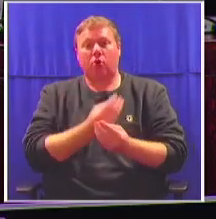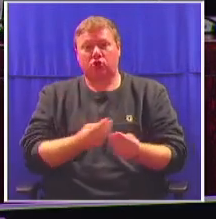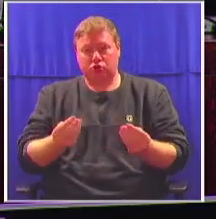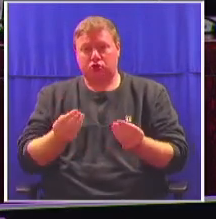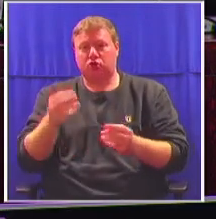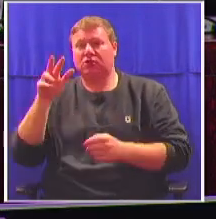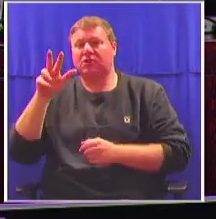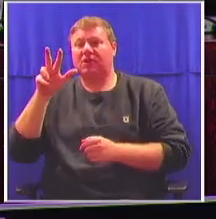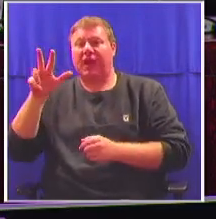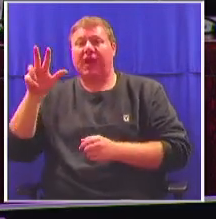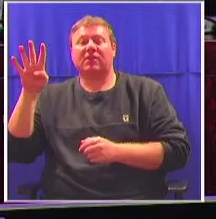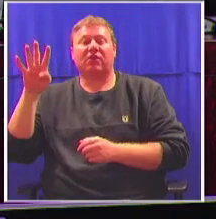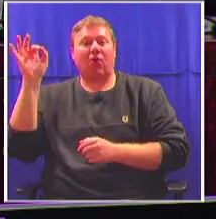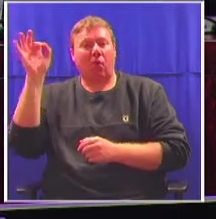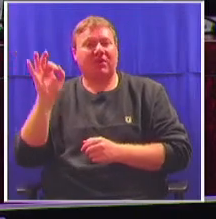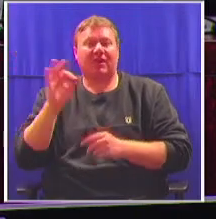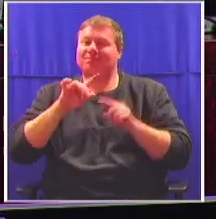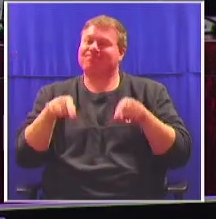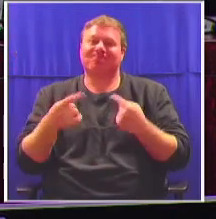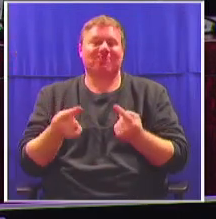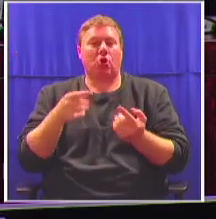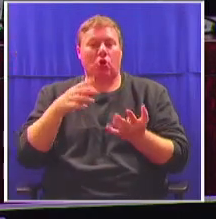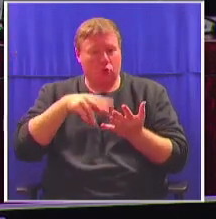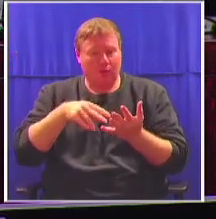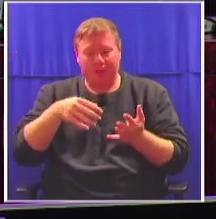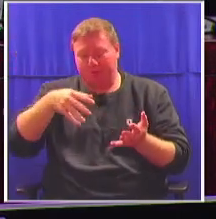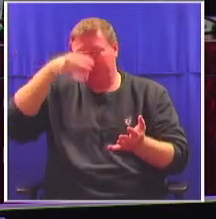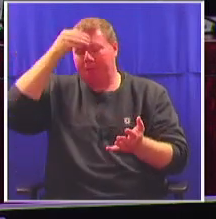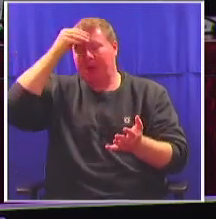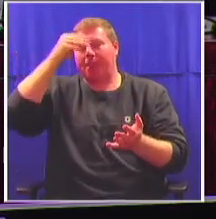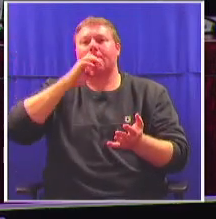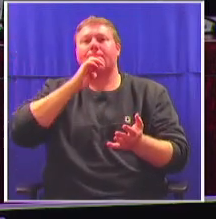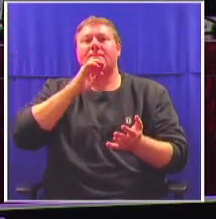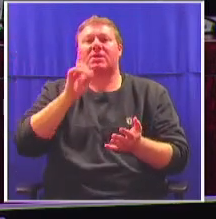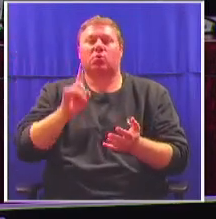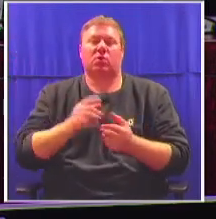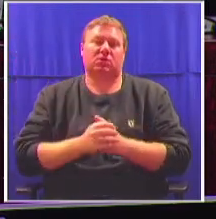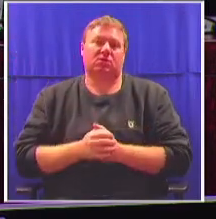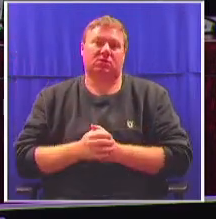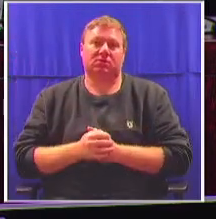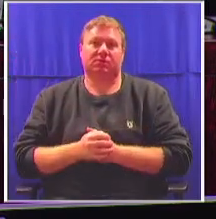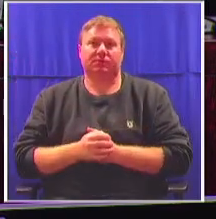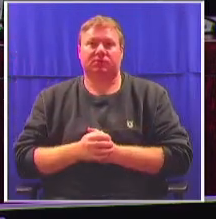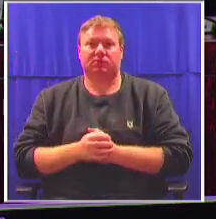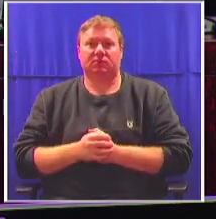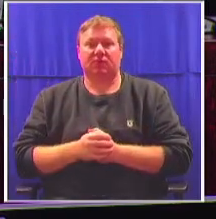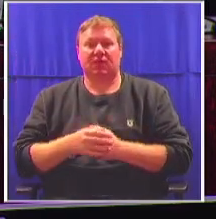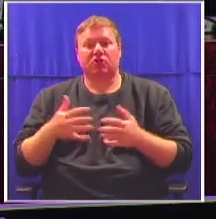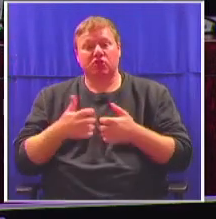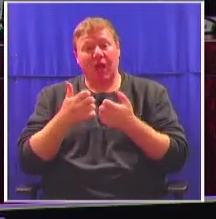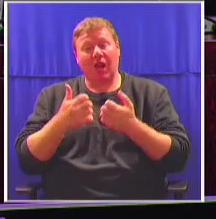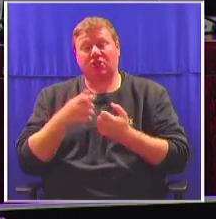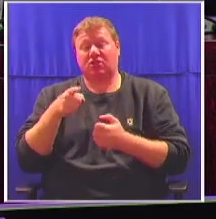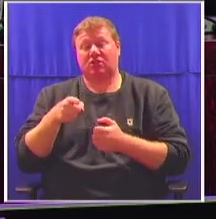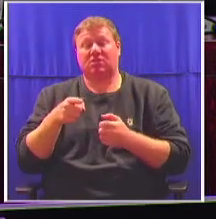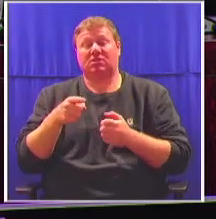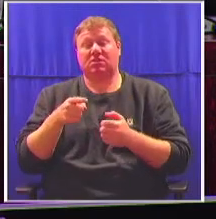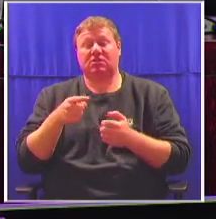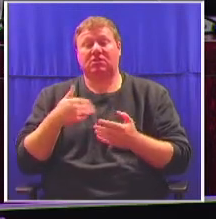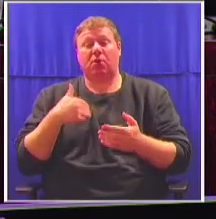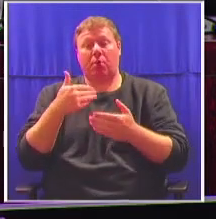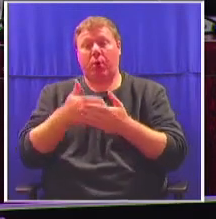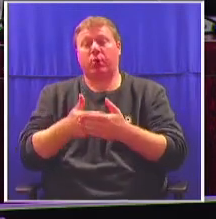Unless we grasp this challenge with the necessary urgency and application,